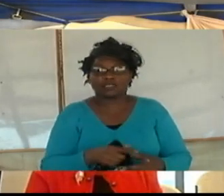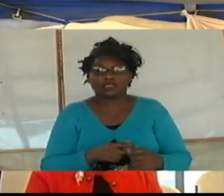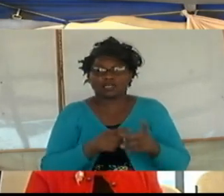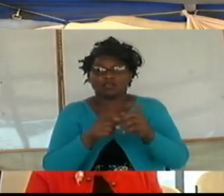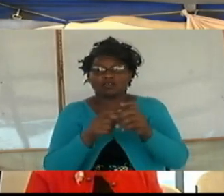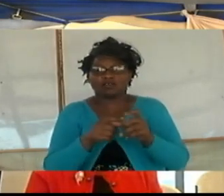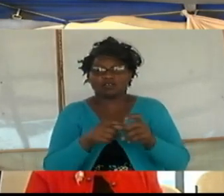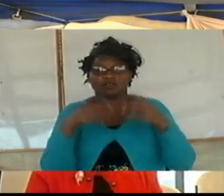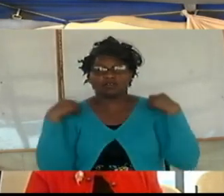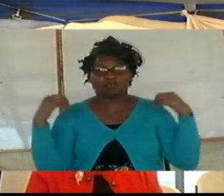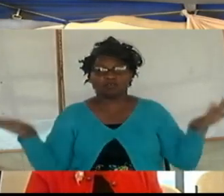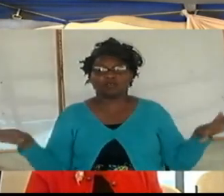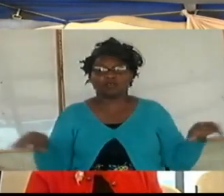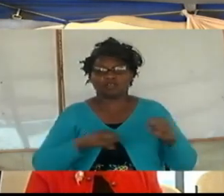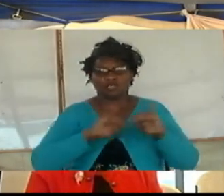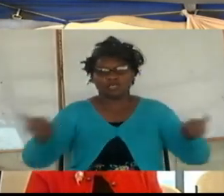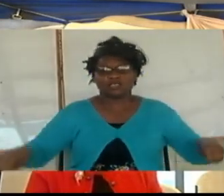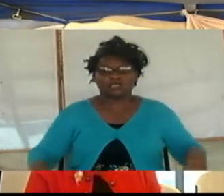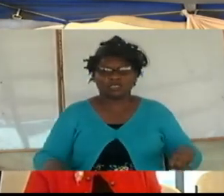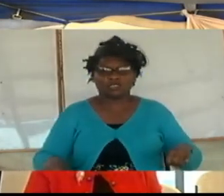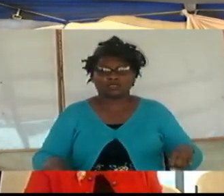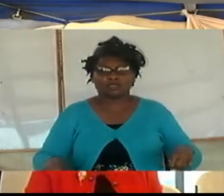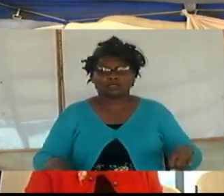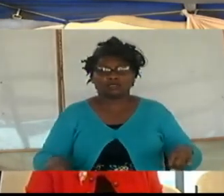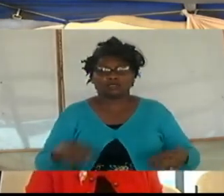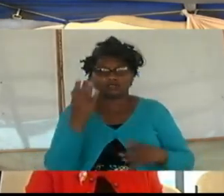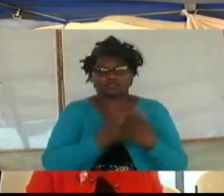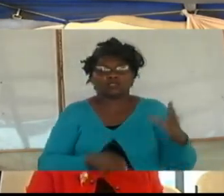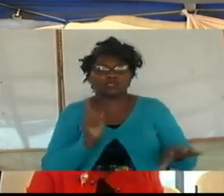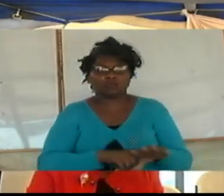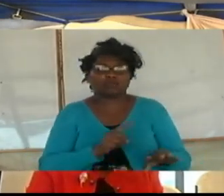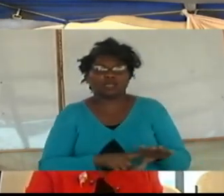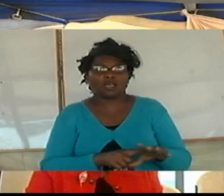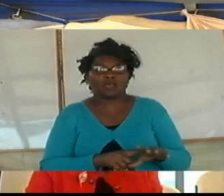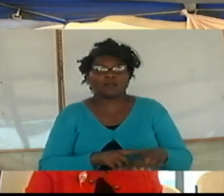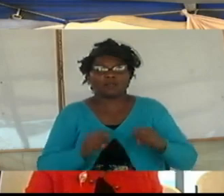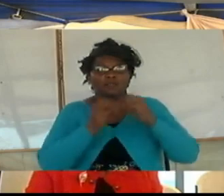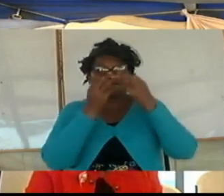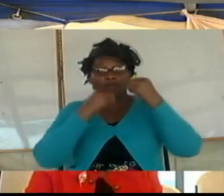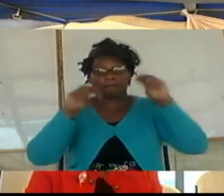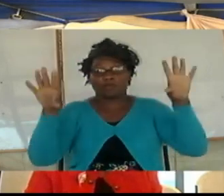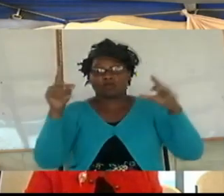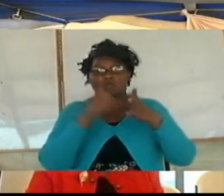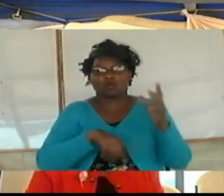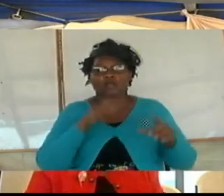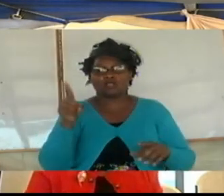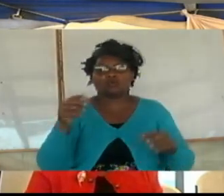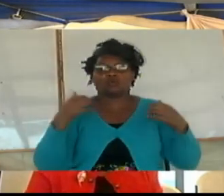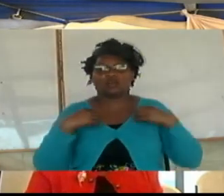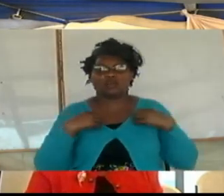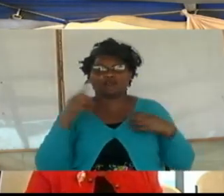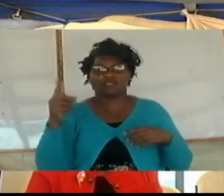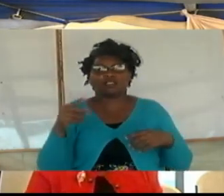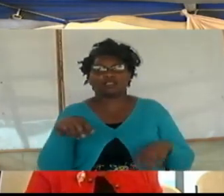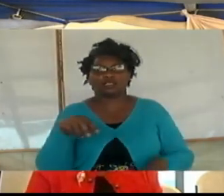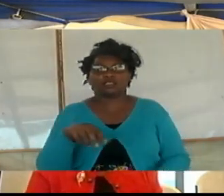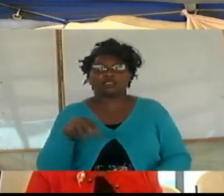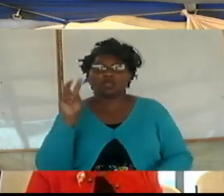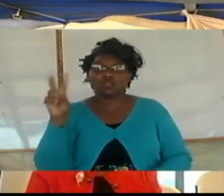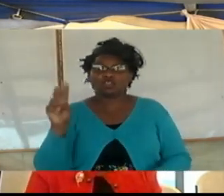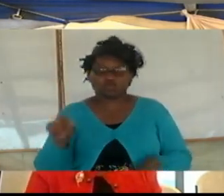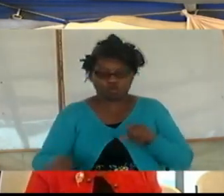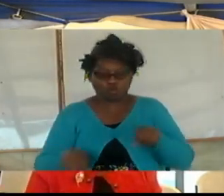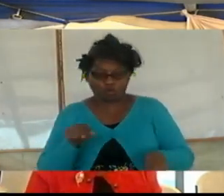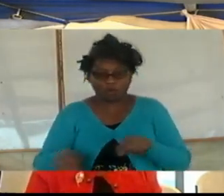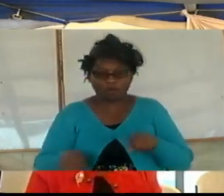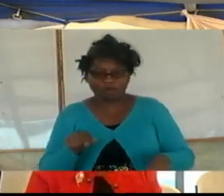what you have, your 2 feet. And for me, it didn't have. I had on my church shoes. I don't know how I ran that